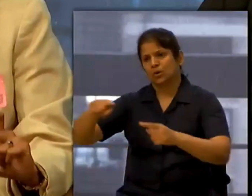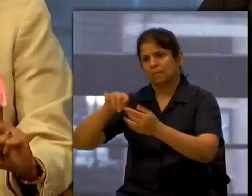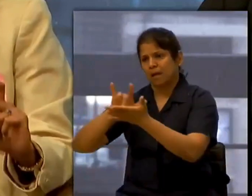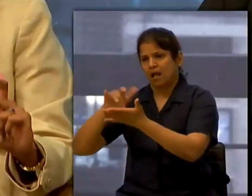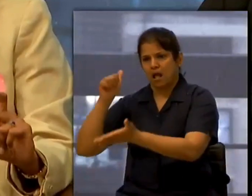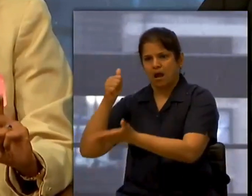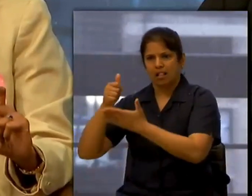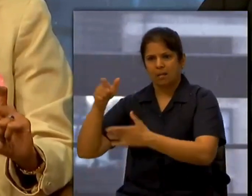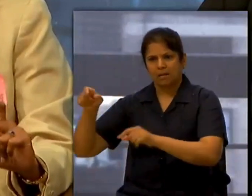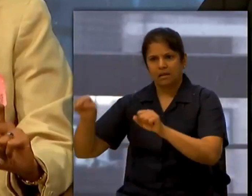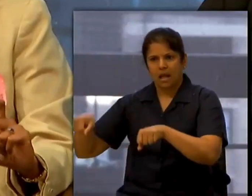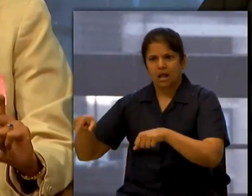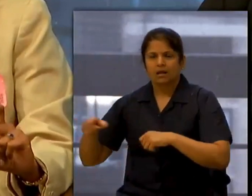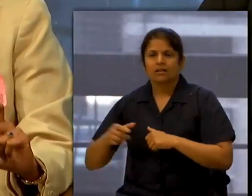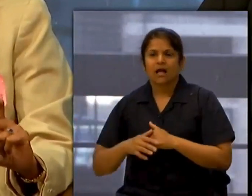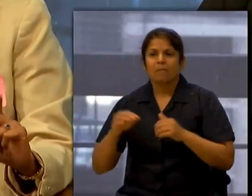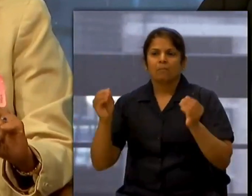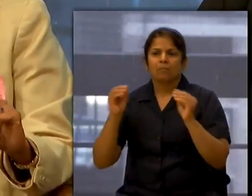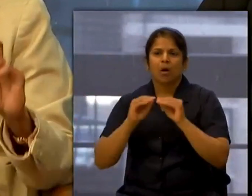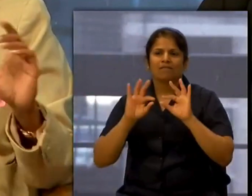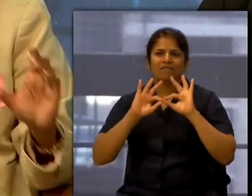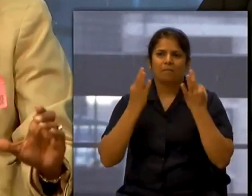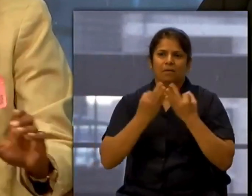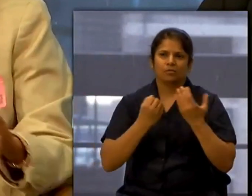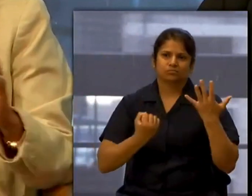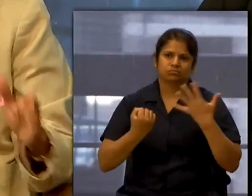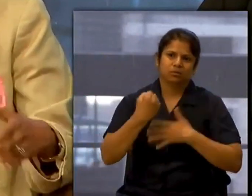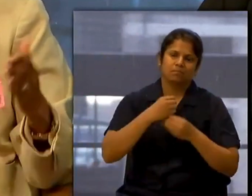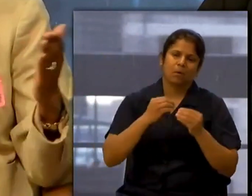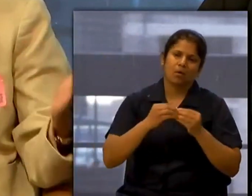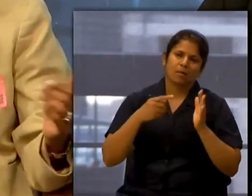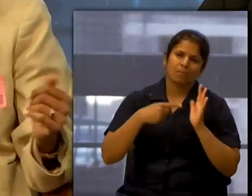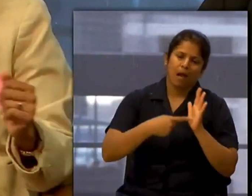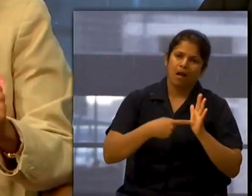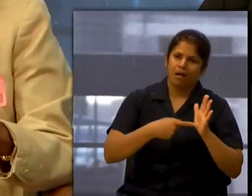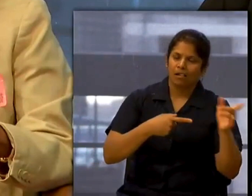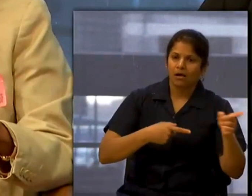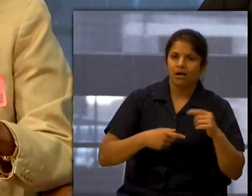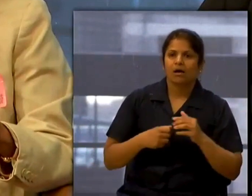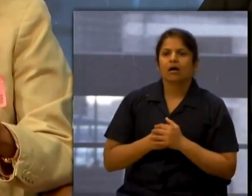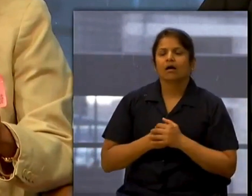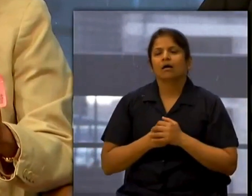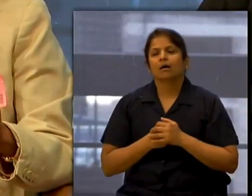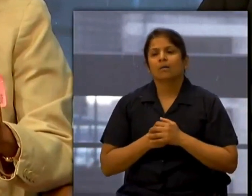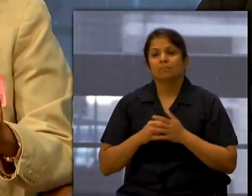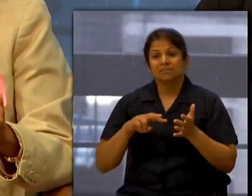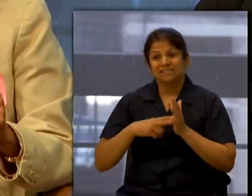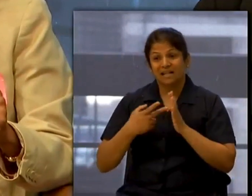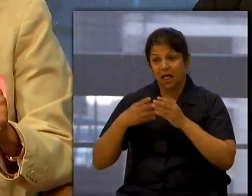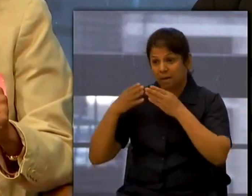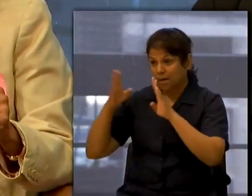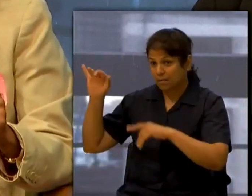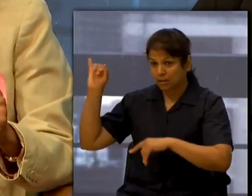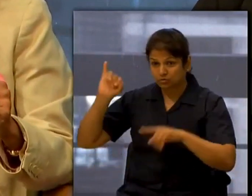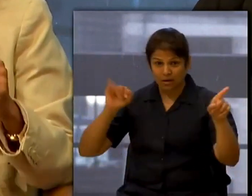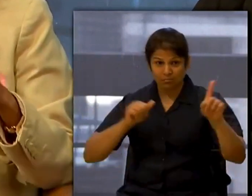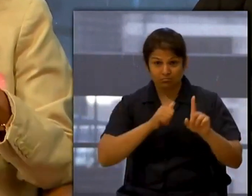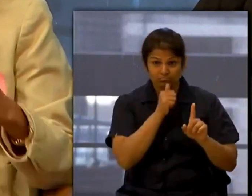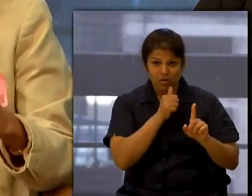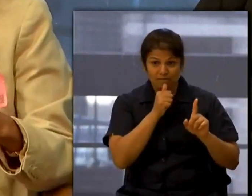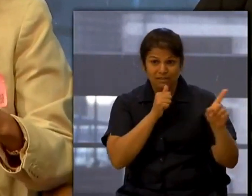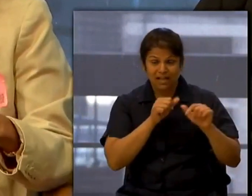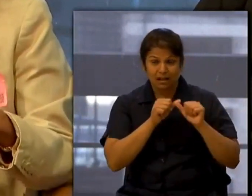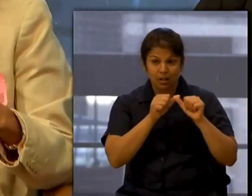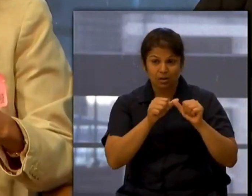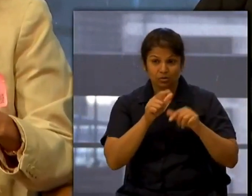interesting because it makes the idea that like insurance, social insurance, or private long-term care insurance is like the